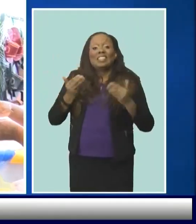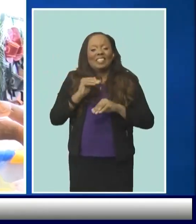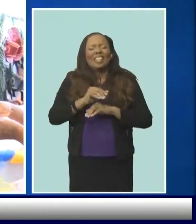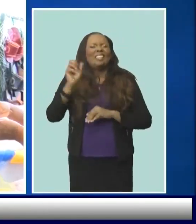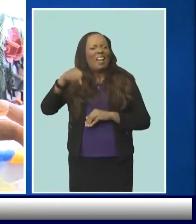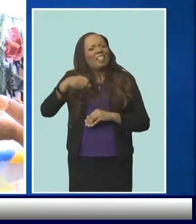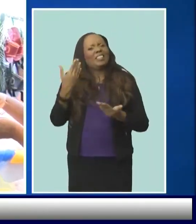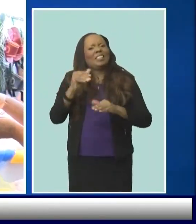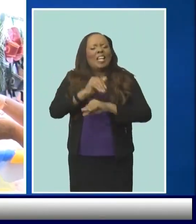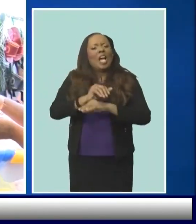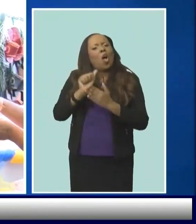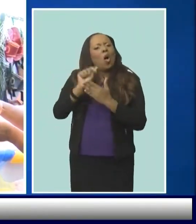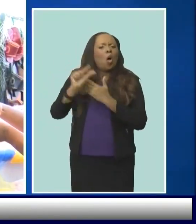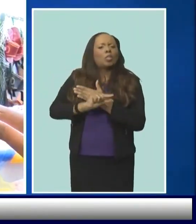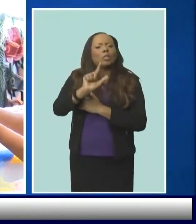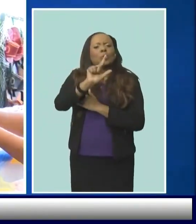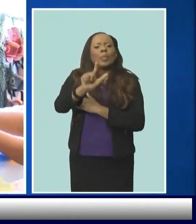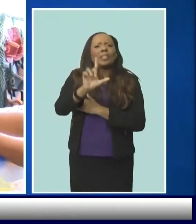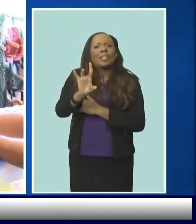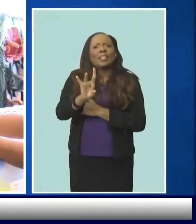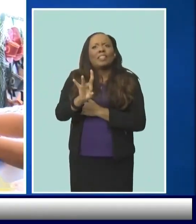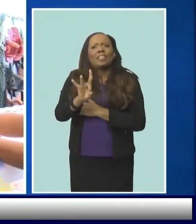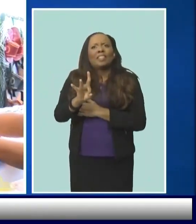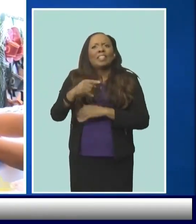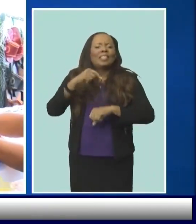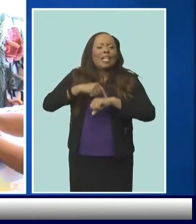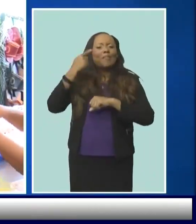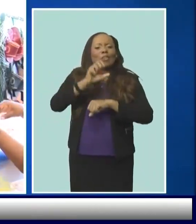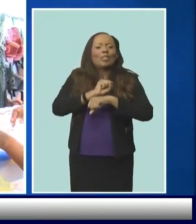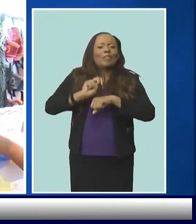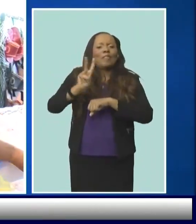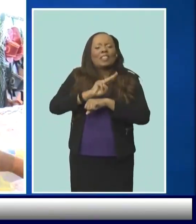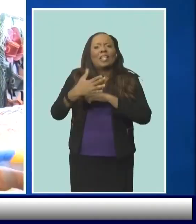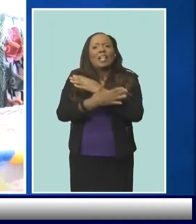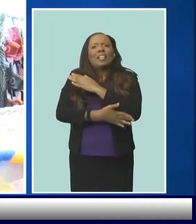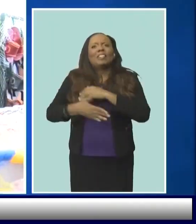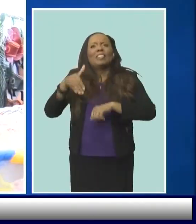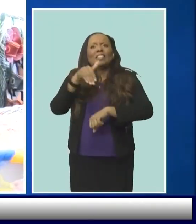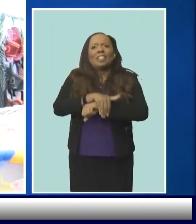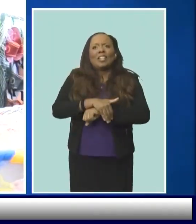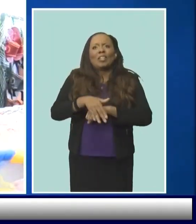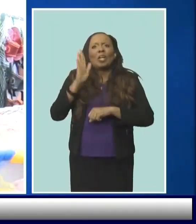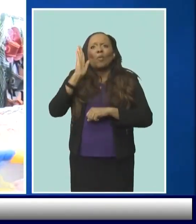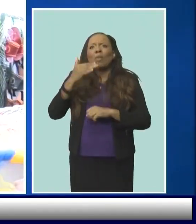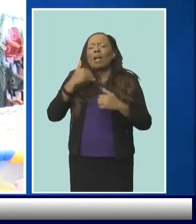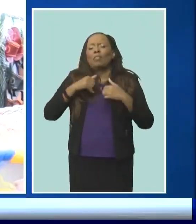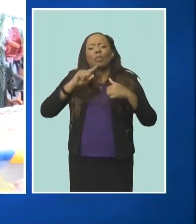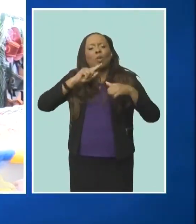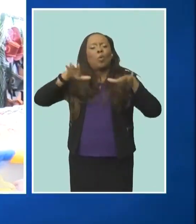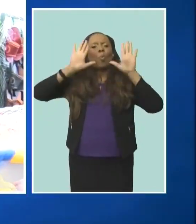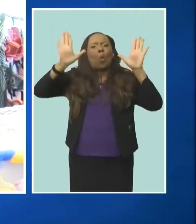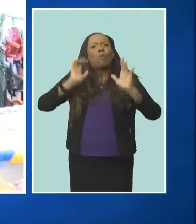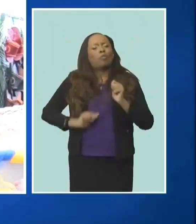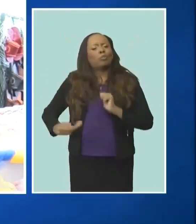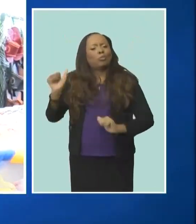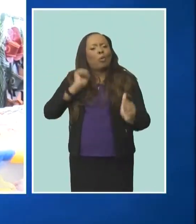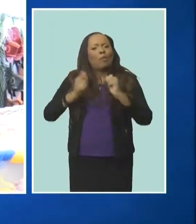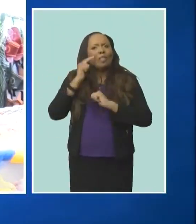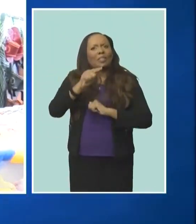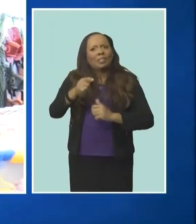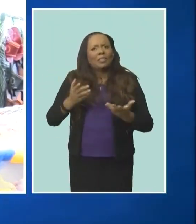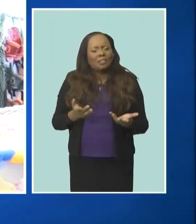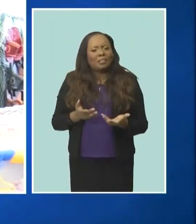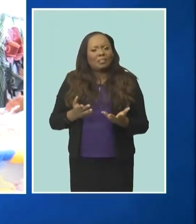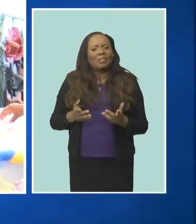28th, it is the time to be at our country night. And we have a showdown, the ultimate showdown in store for you. An eclectic type